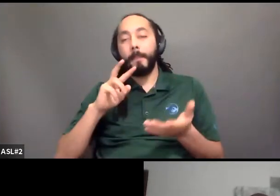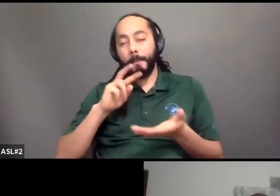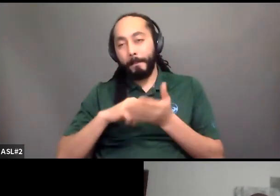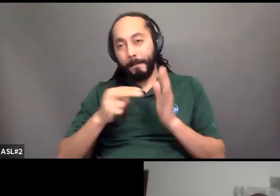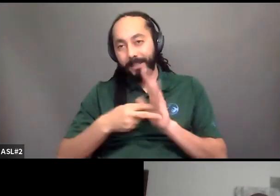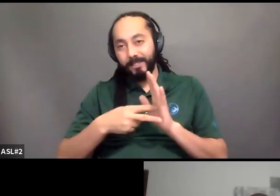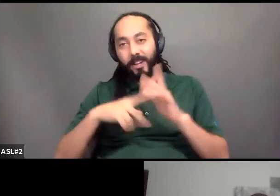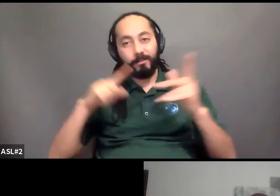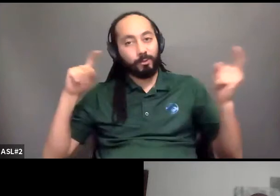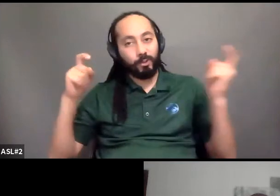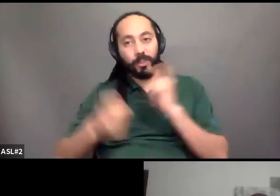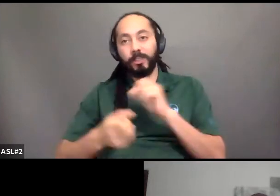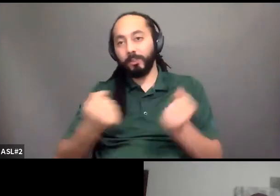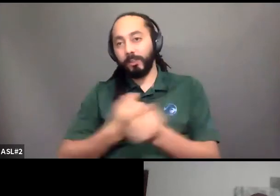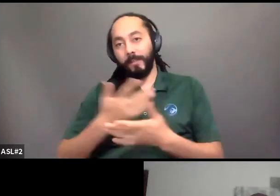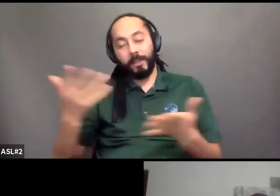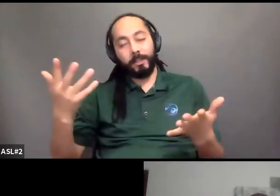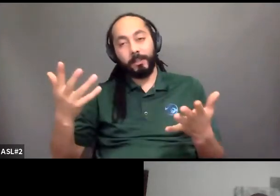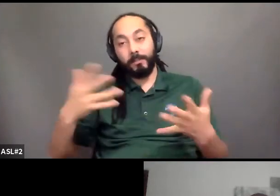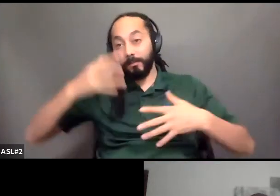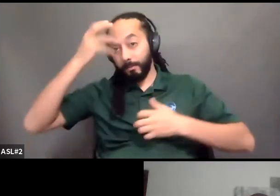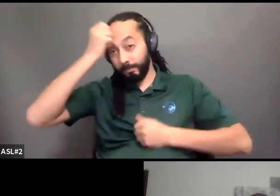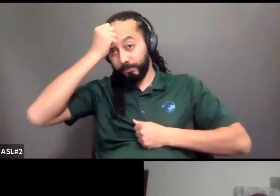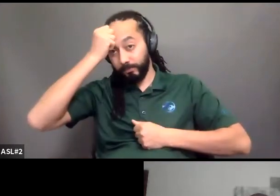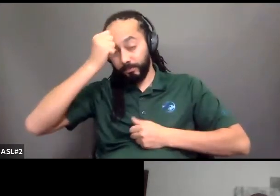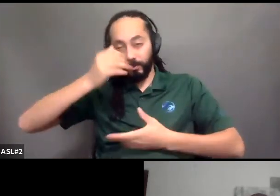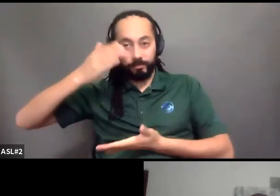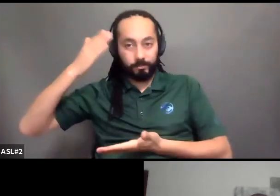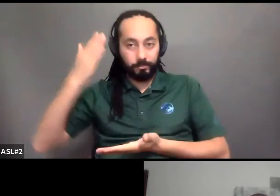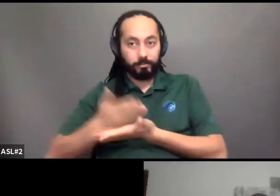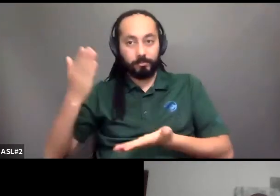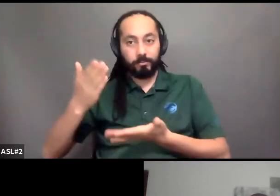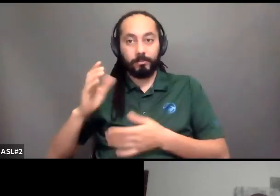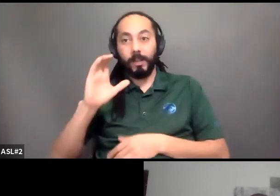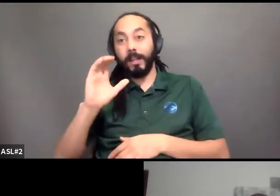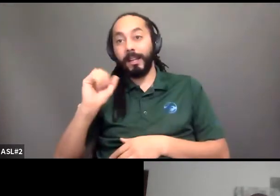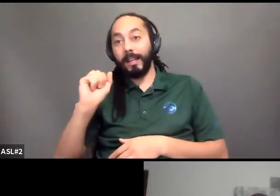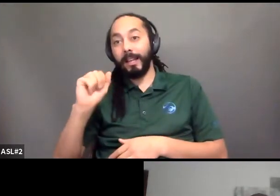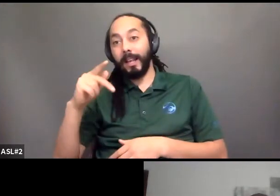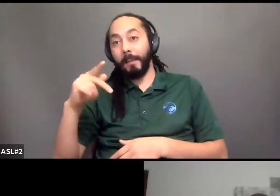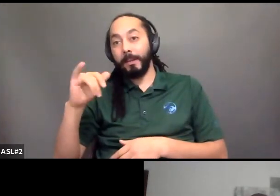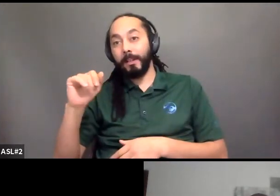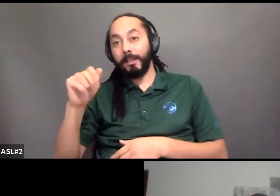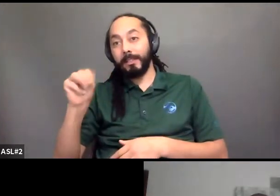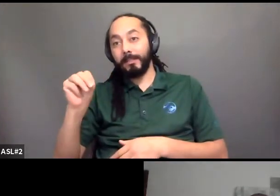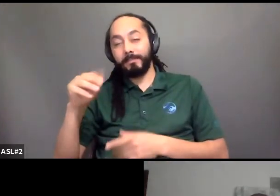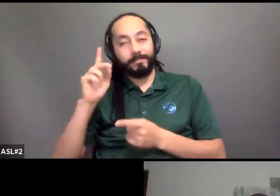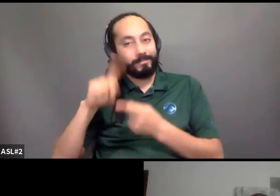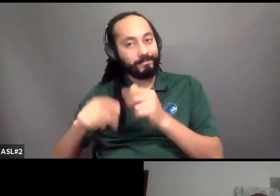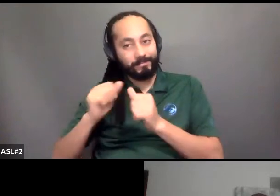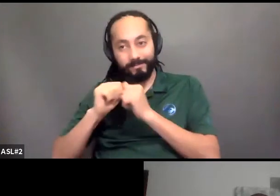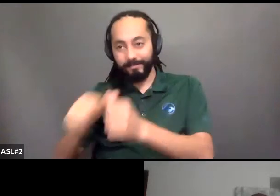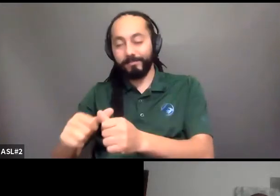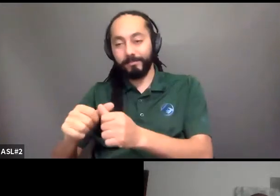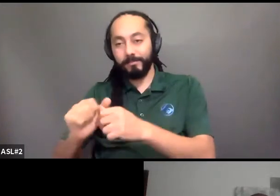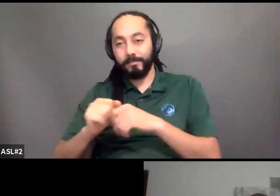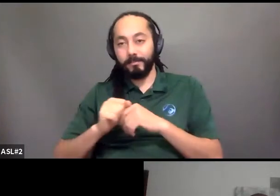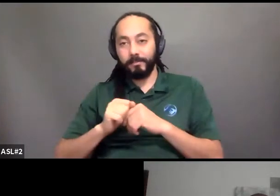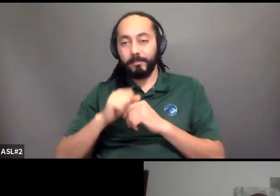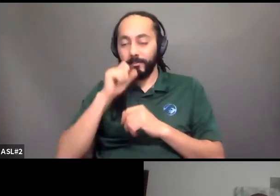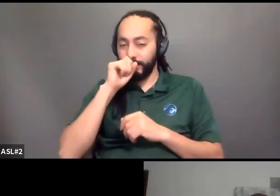colonialism cannot continue. That means capitalism cannot continue. Therefore, abolition, rather than